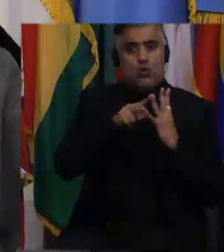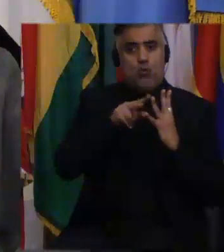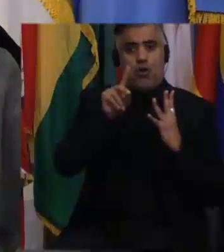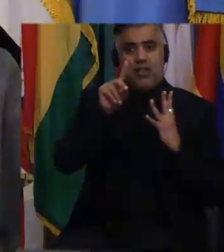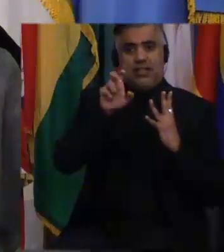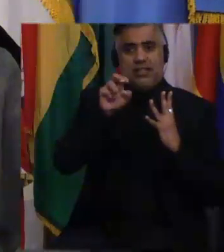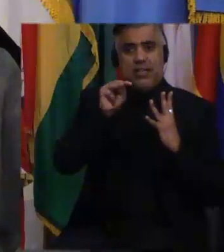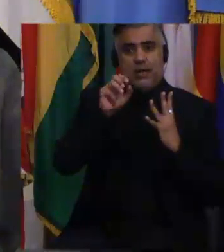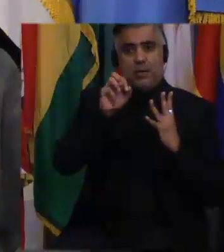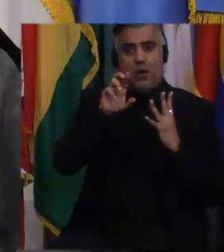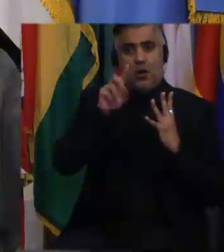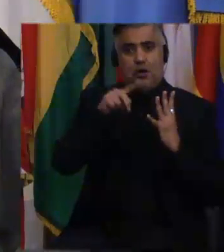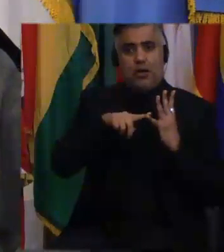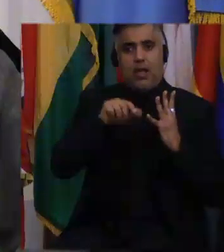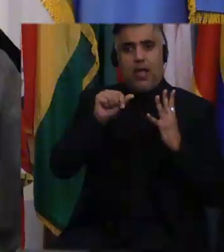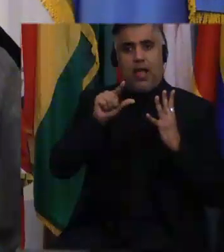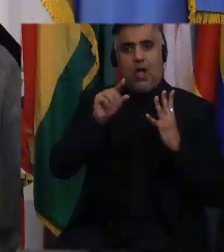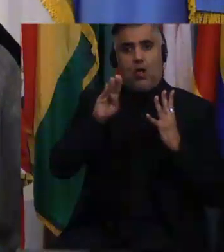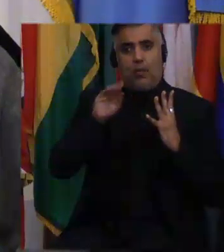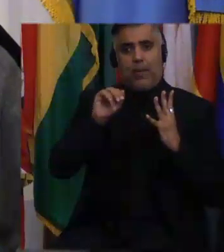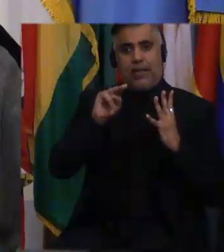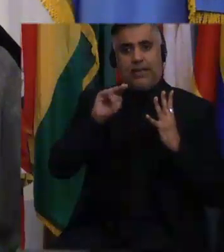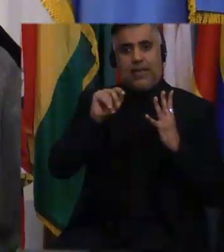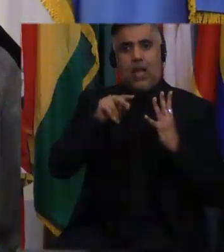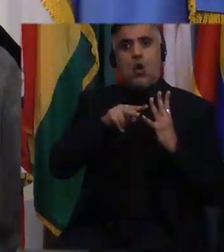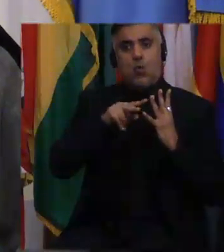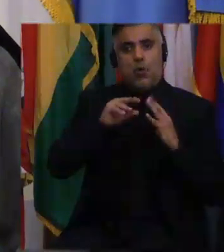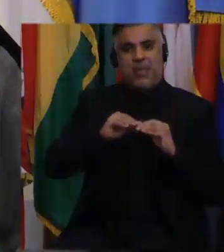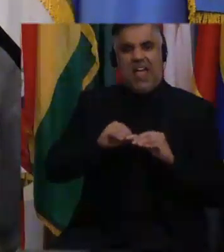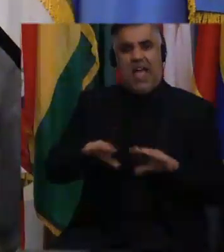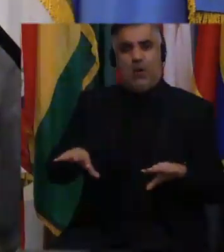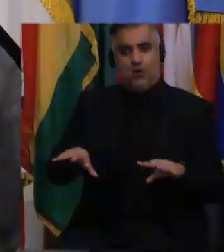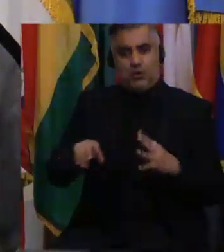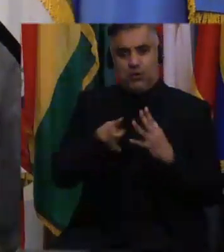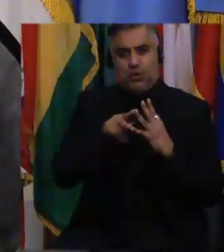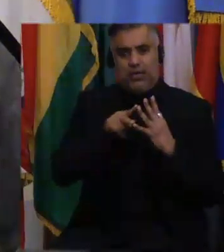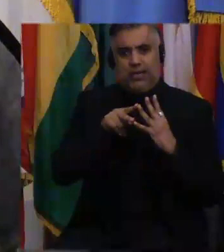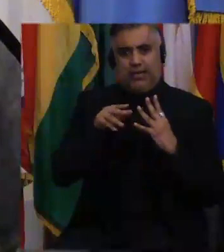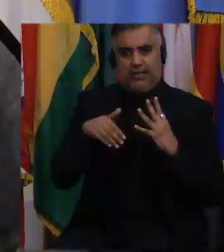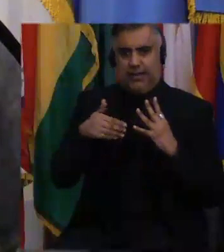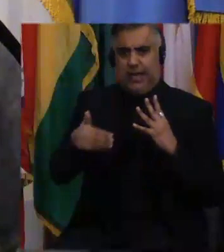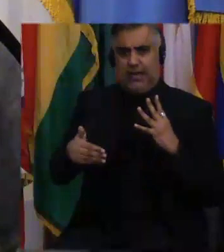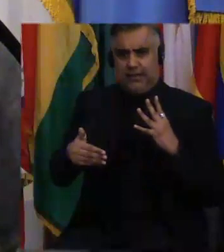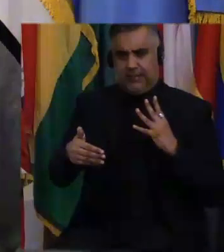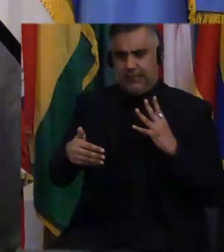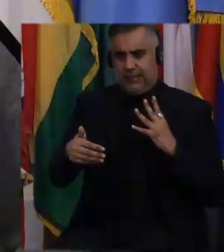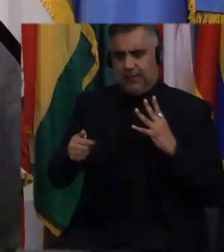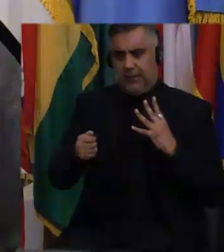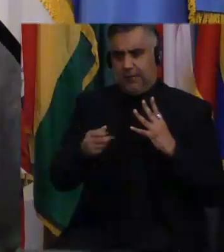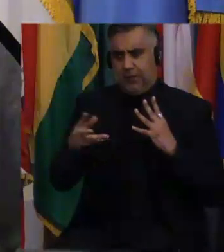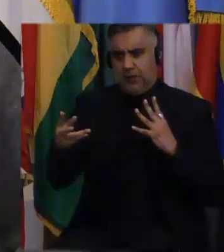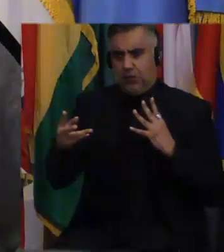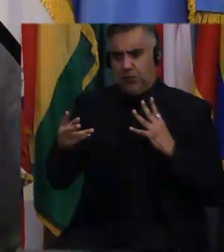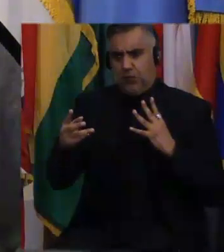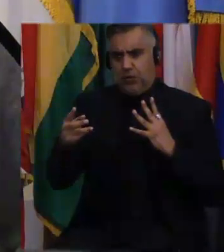Denmark and Albania are going to be out in the next couple